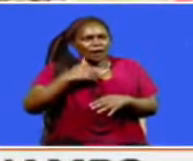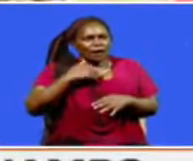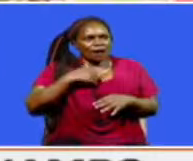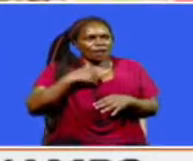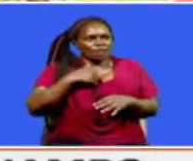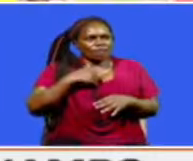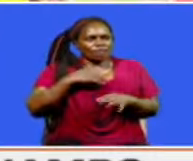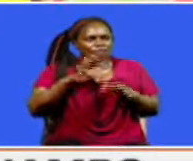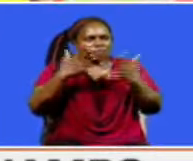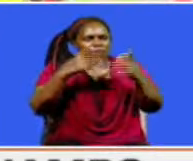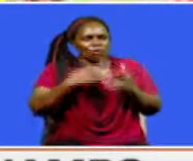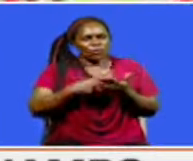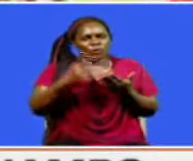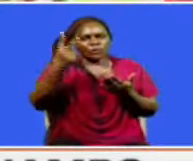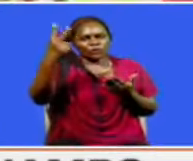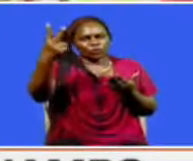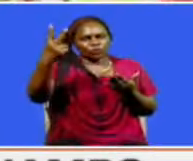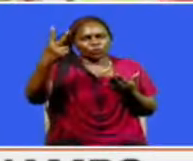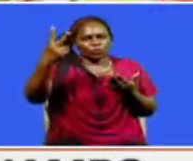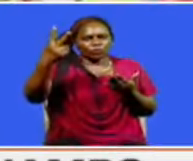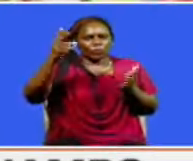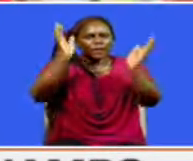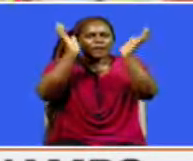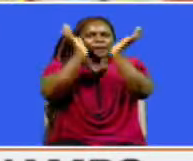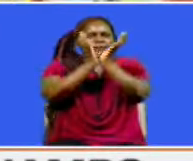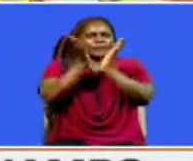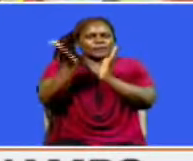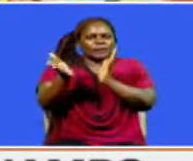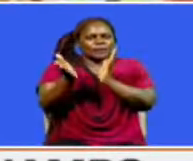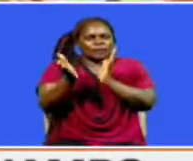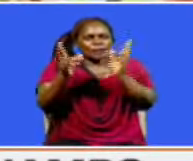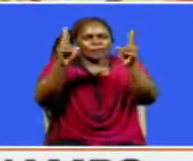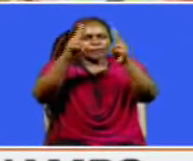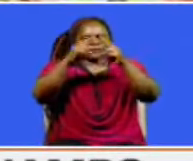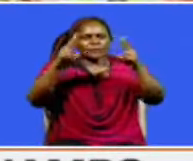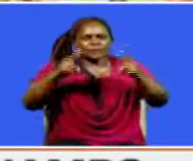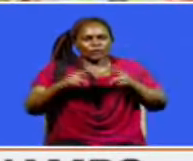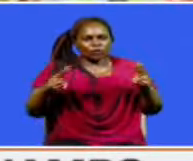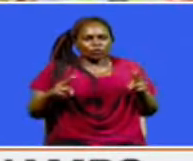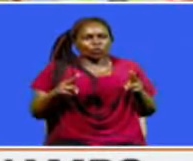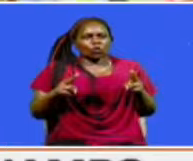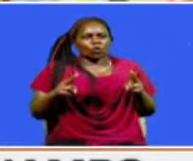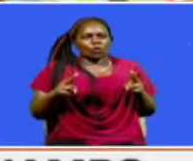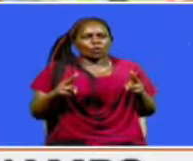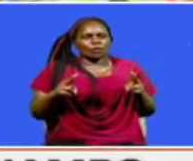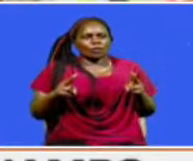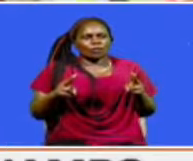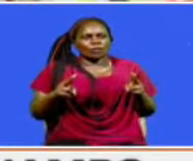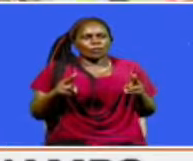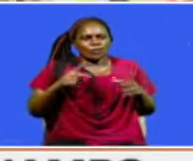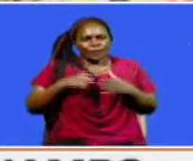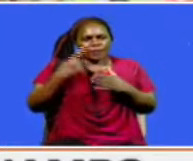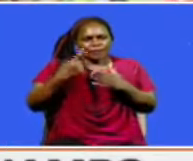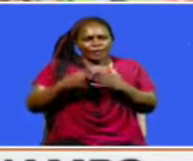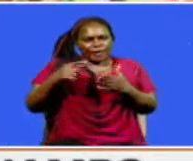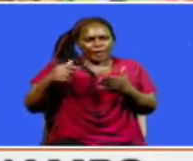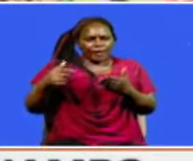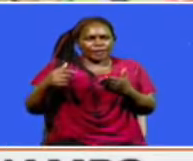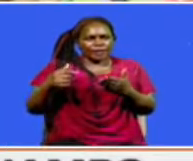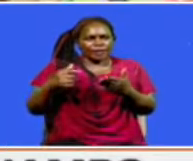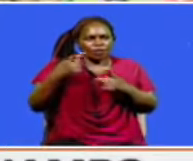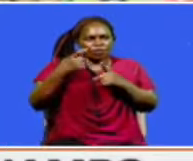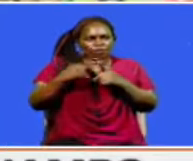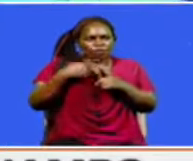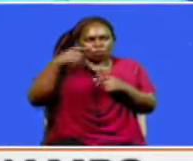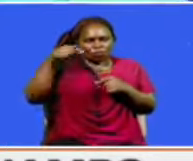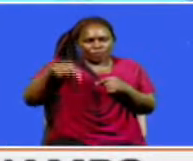gala in 2 weeks' time in Kasarani, and it'll be a national meet. It'll be a times trial. So we'll get the from